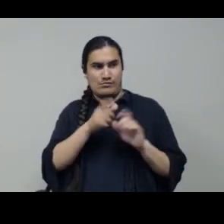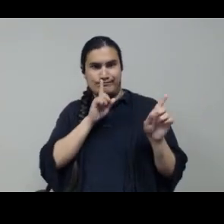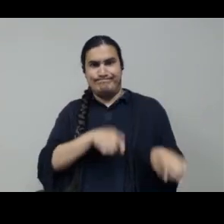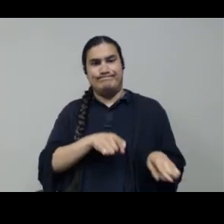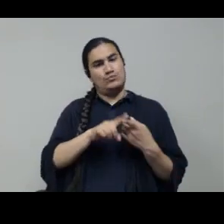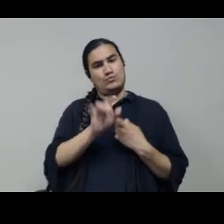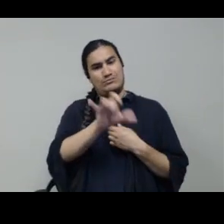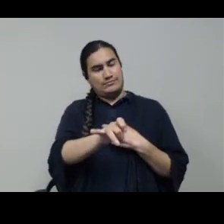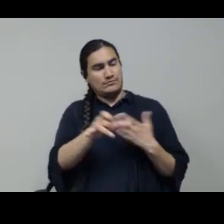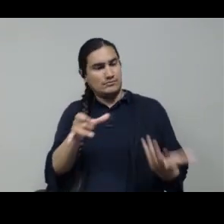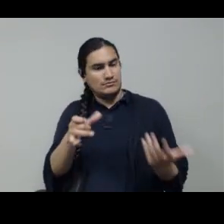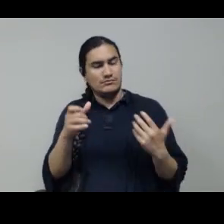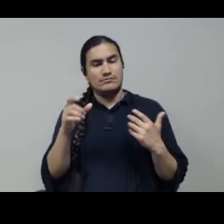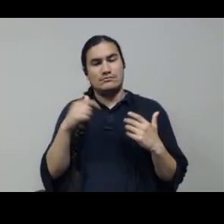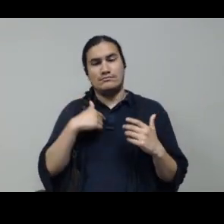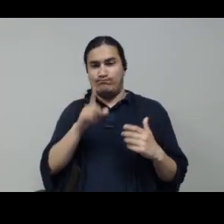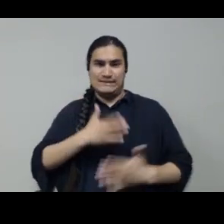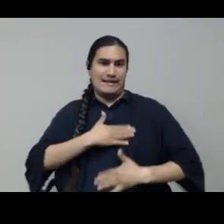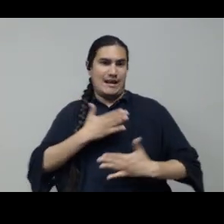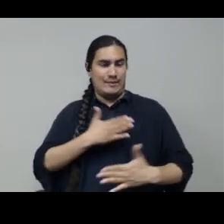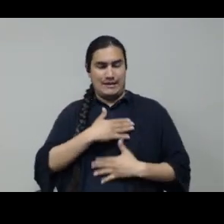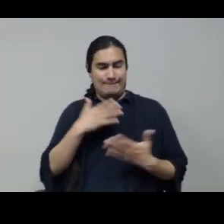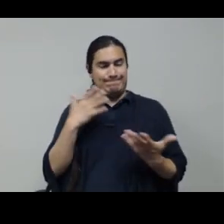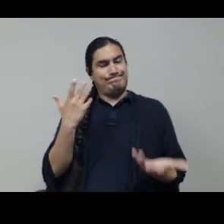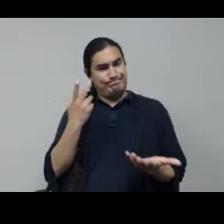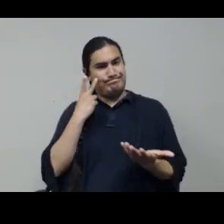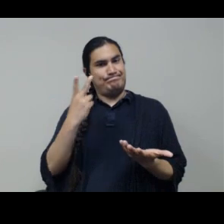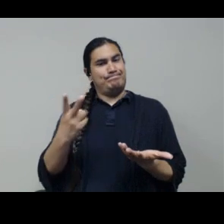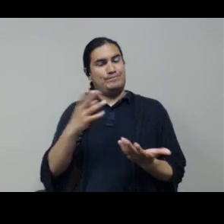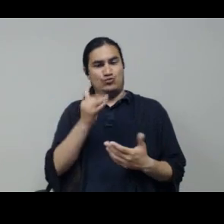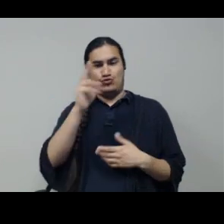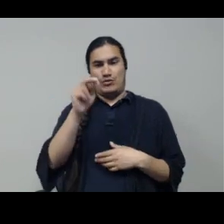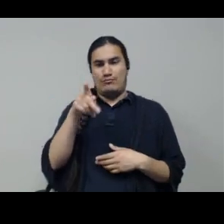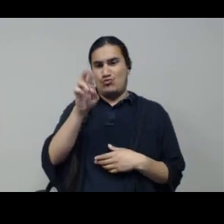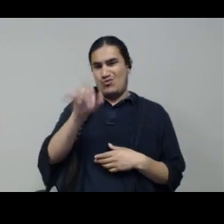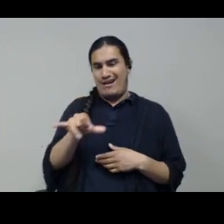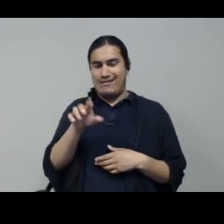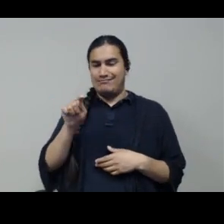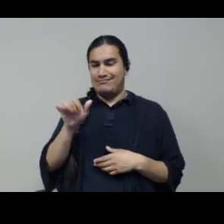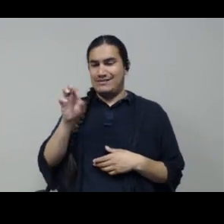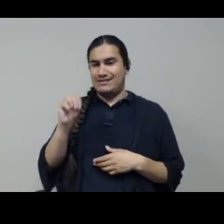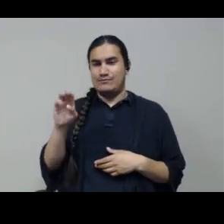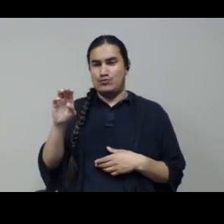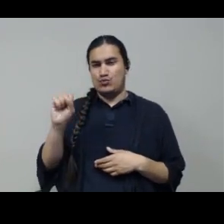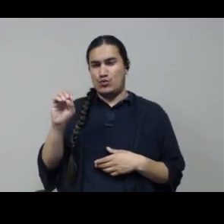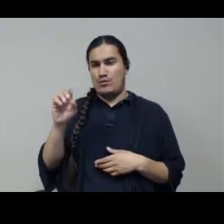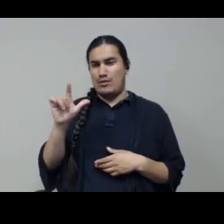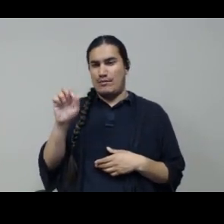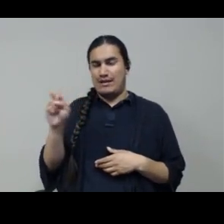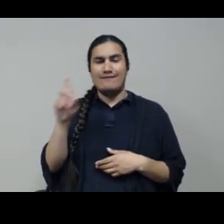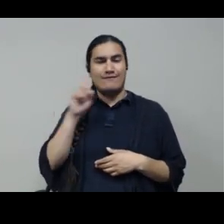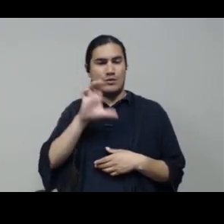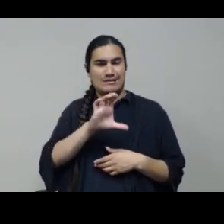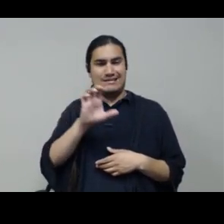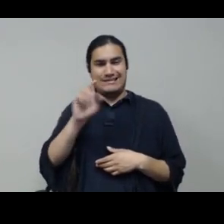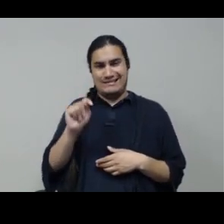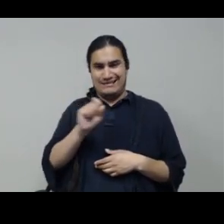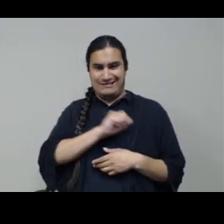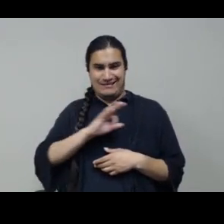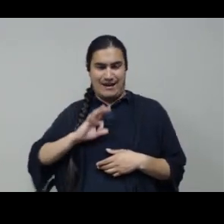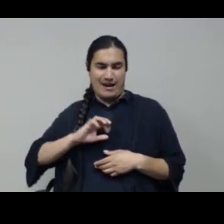be. But I'm really happy to say that John Prey and Tim Sobelman of CTC staff worked